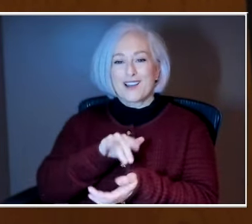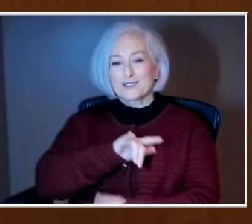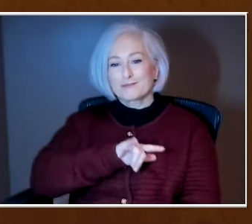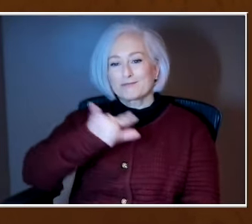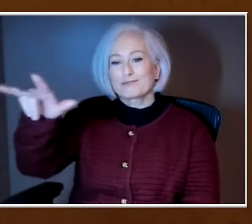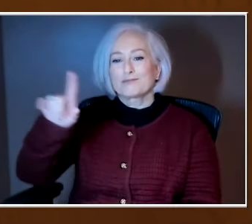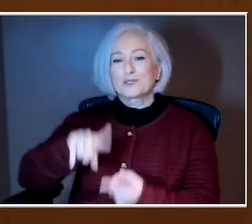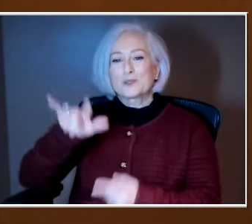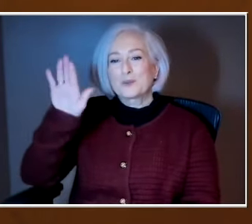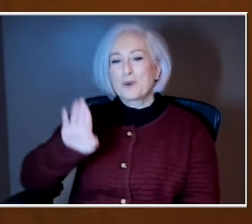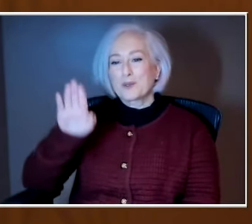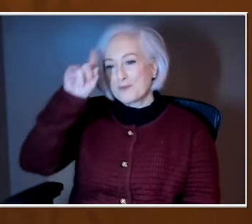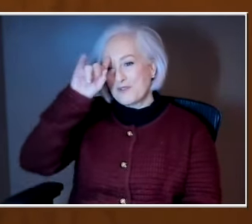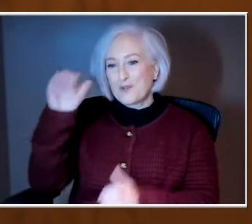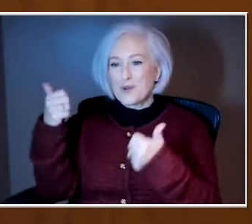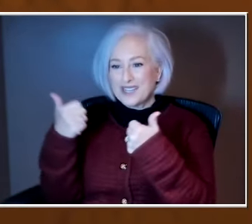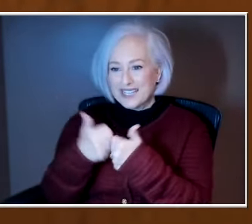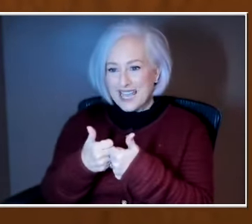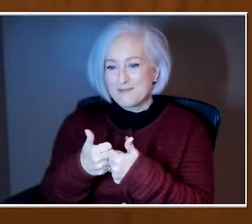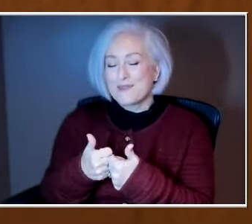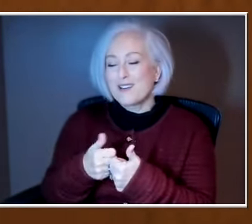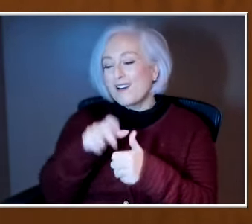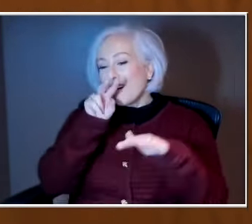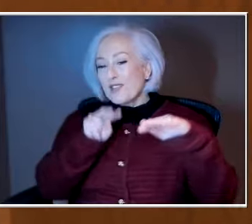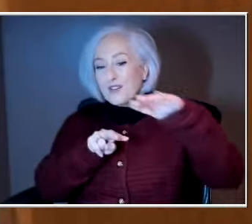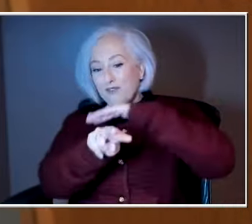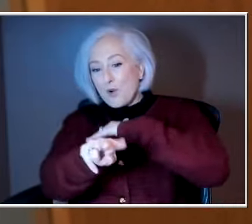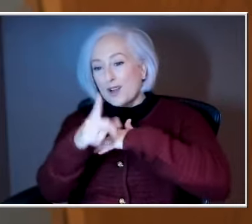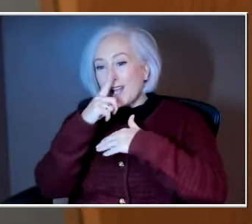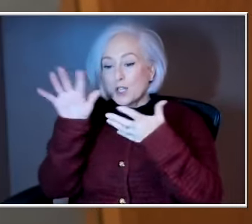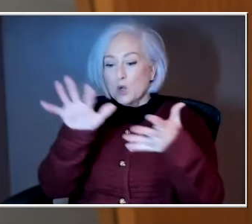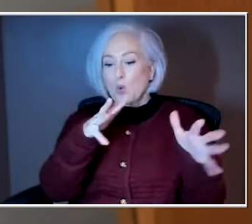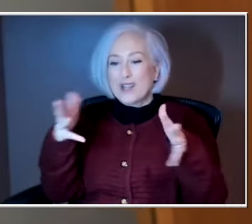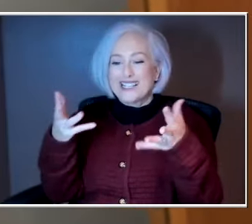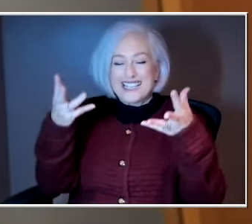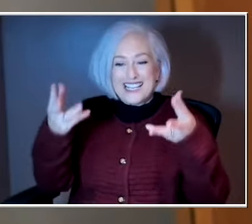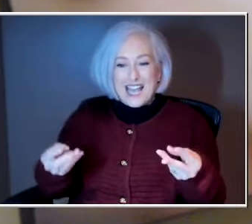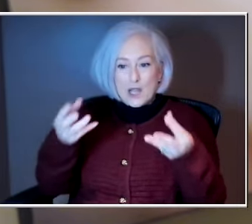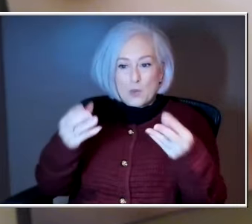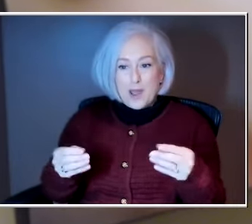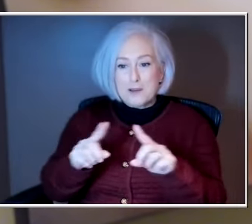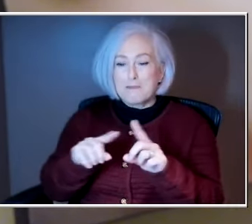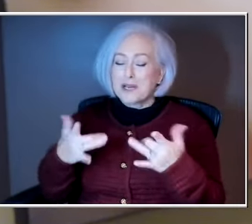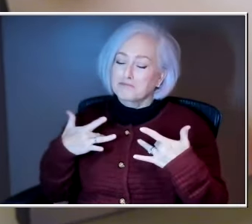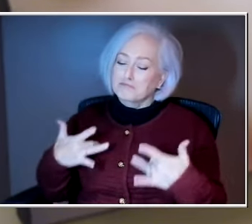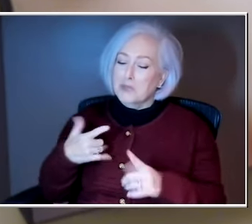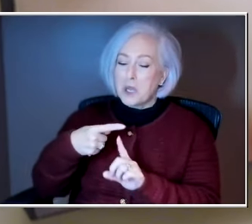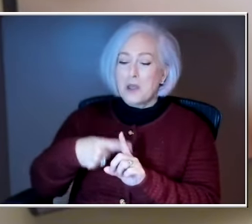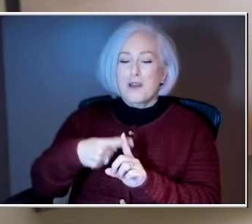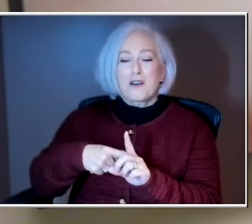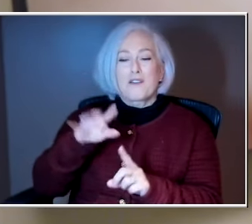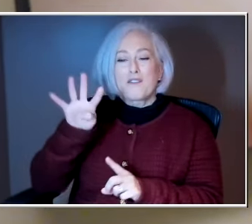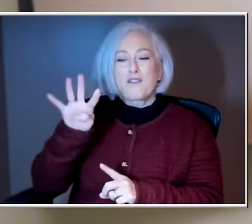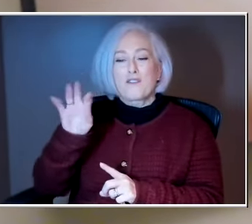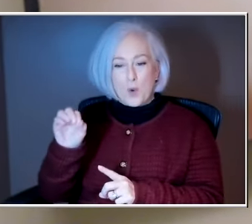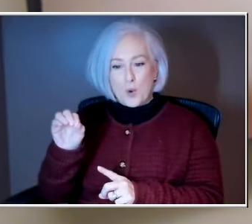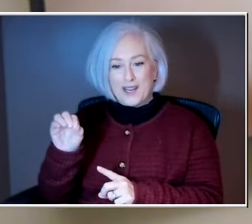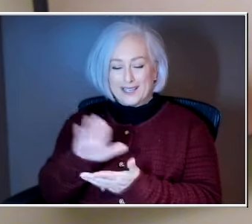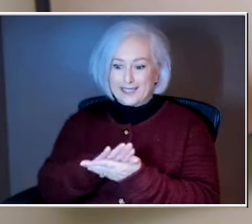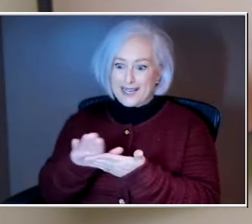game. The forecast looks windy and wet, but relatively warm. Temperatures in the mid-40s, so much, much nicer than the weather we saw a couple weeks